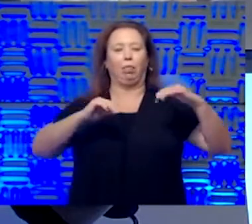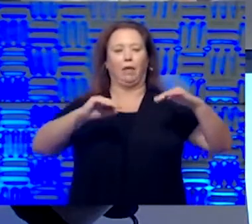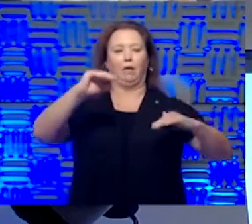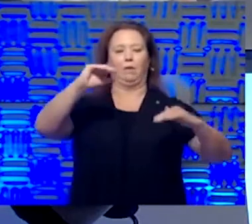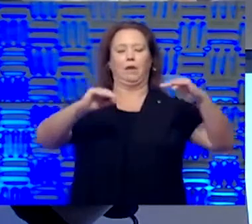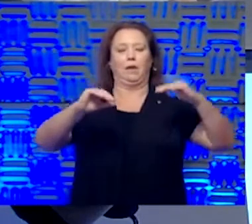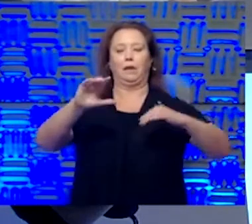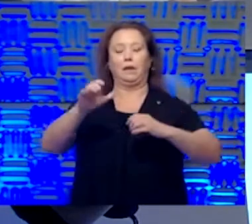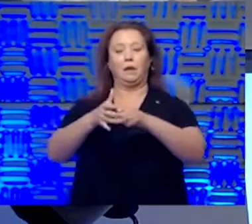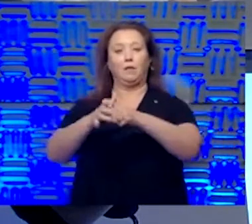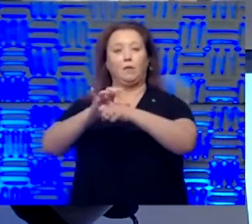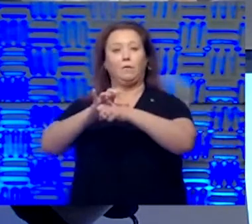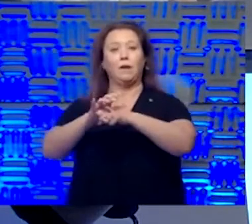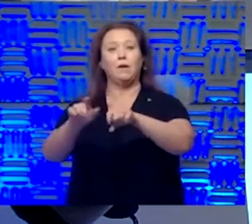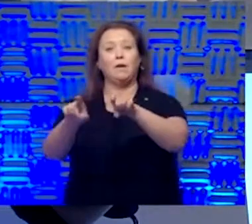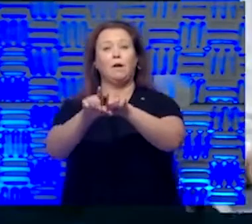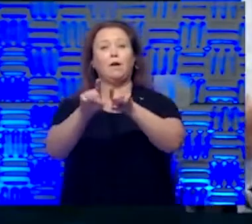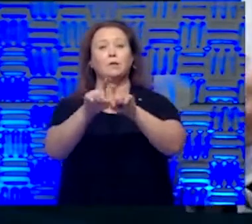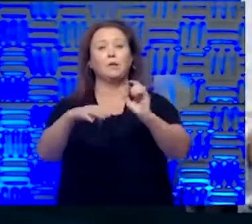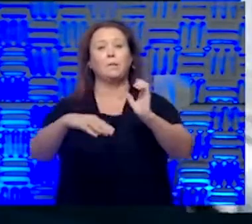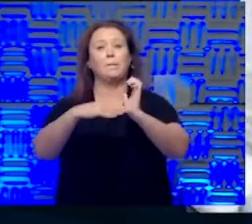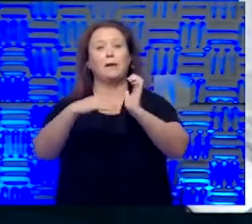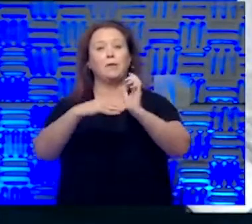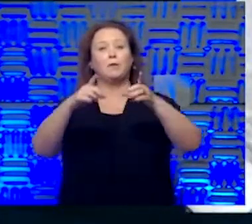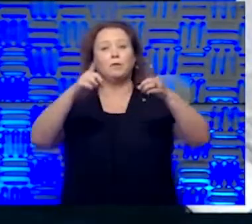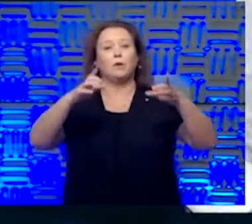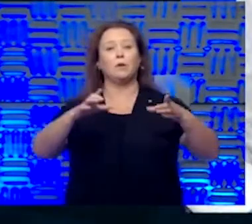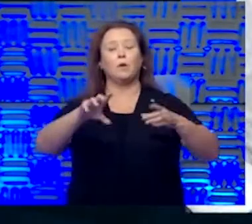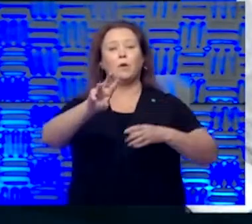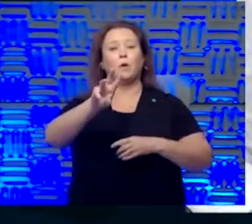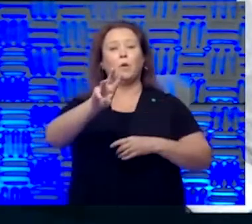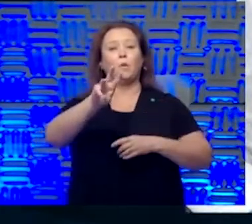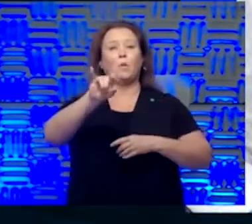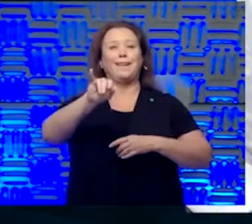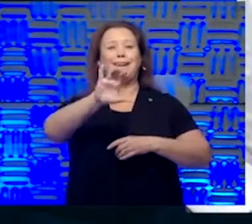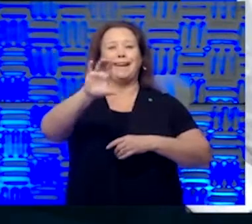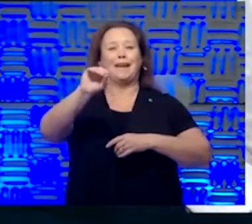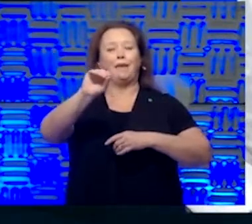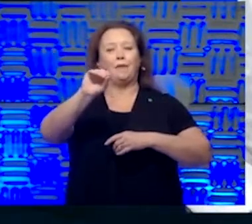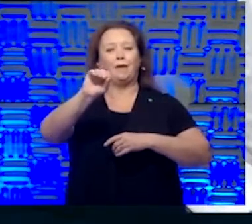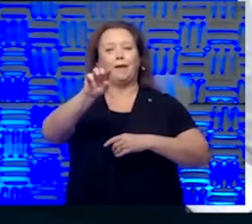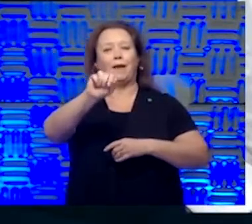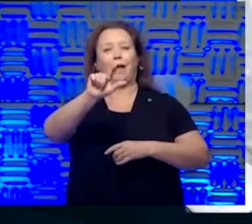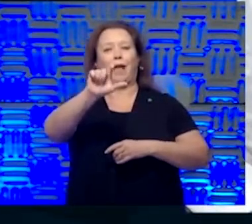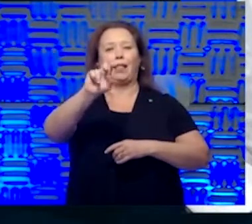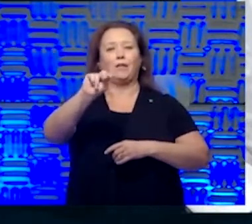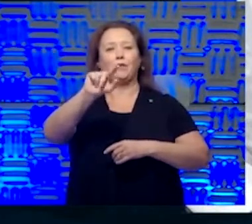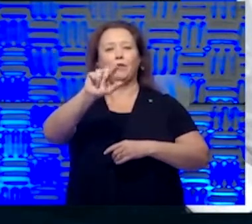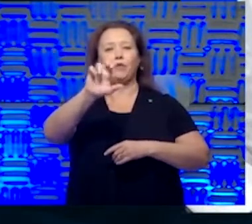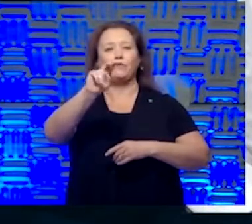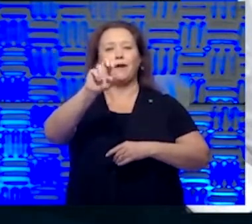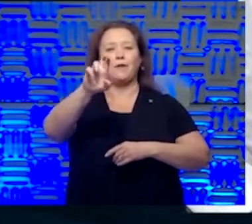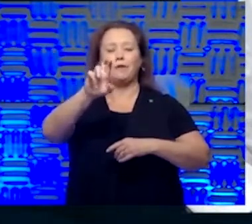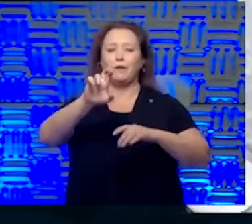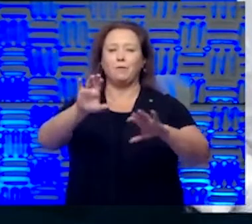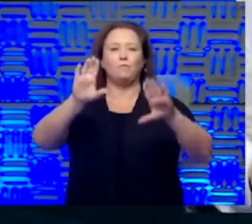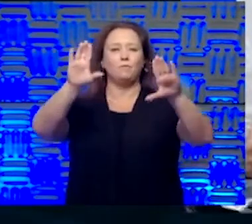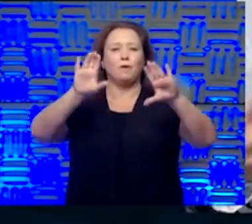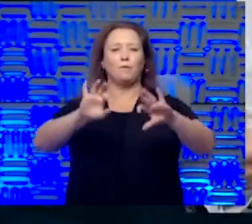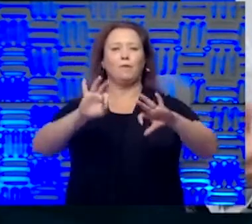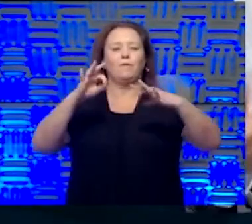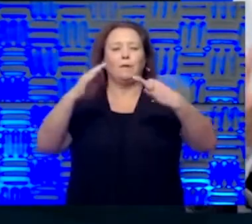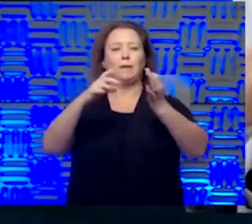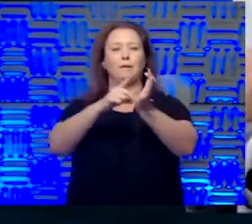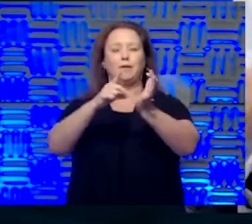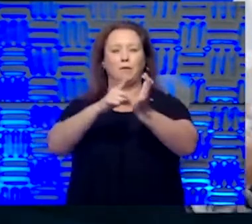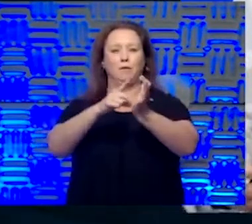Also joined as the Medical Director for the Wyandotte County Health Department, Allen Greiner, one of our great family medicine docs, and he comes